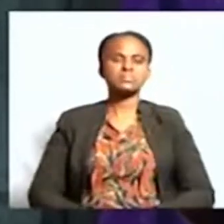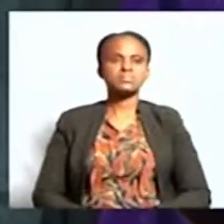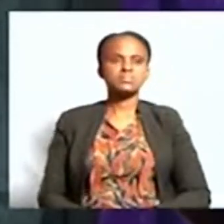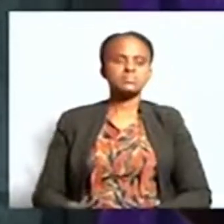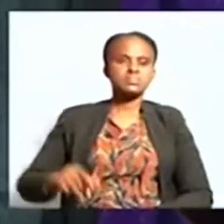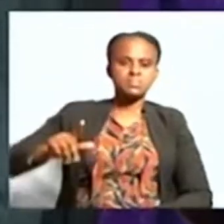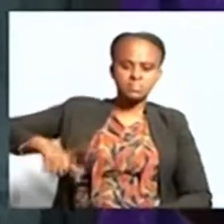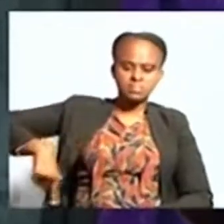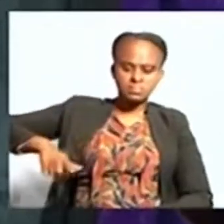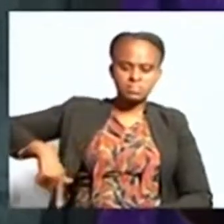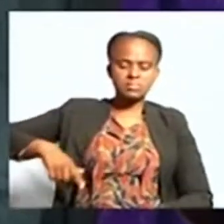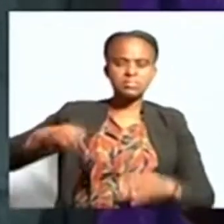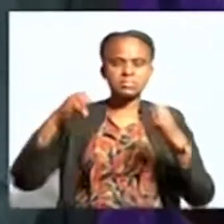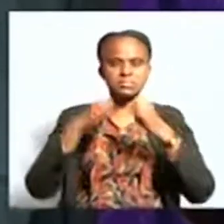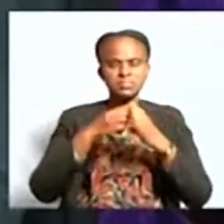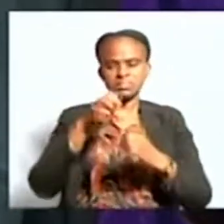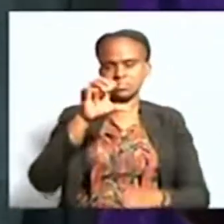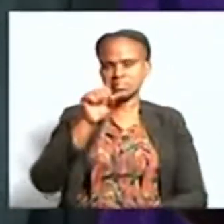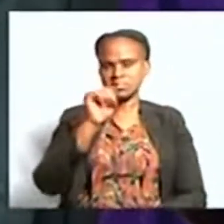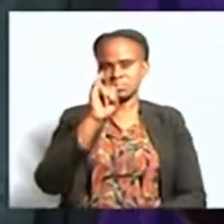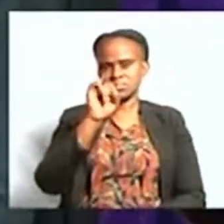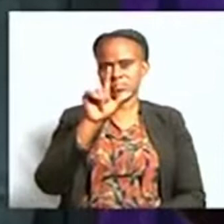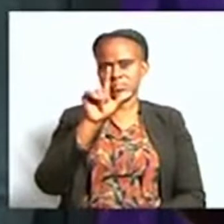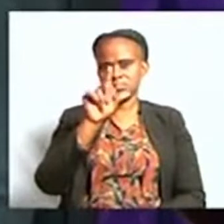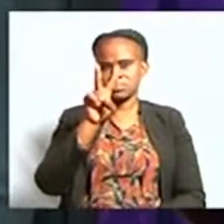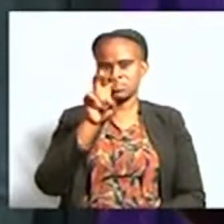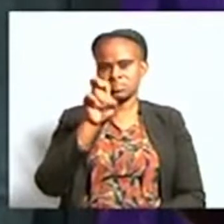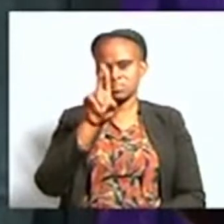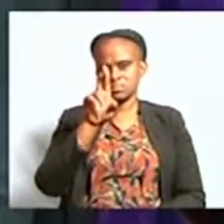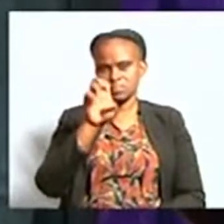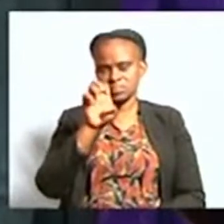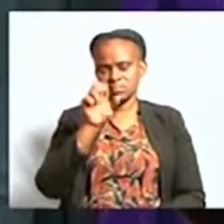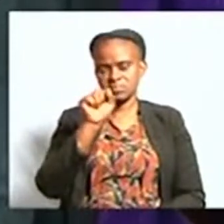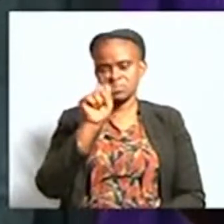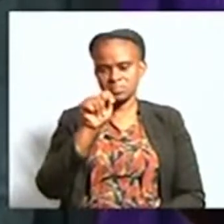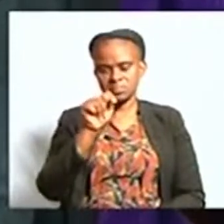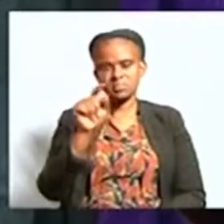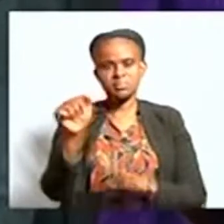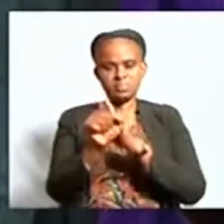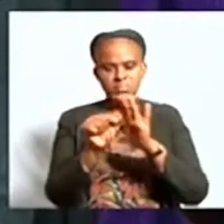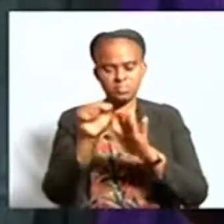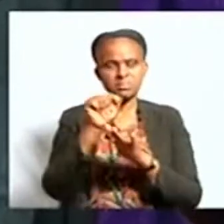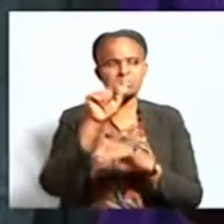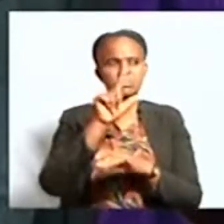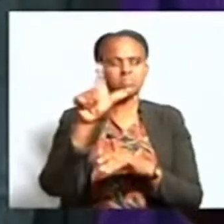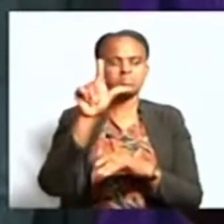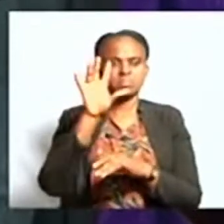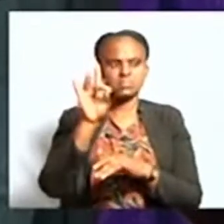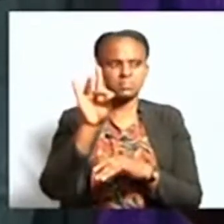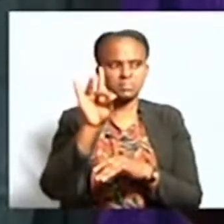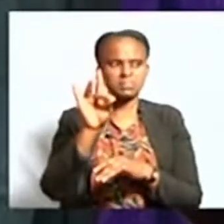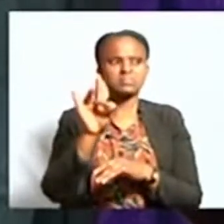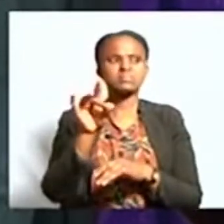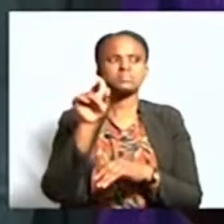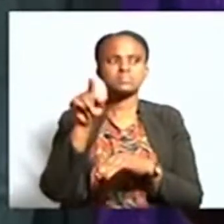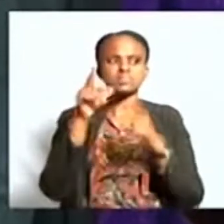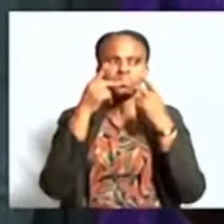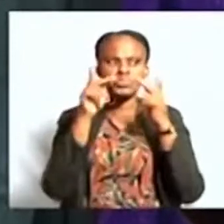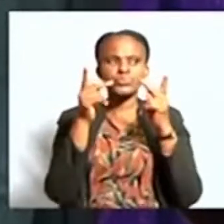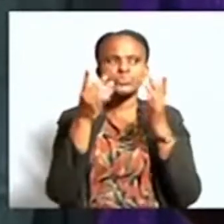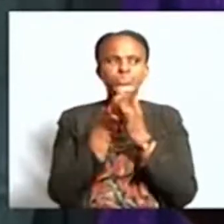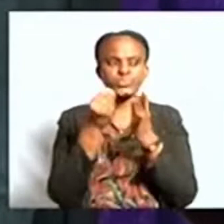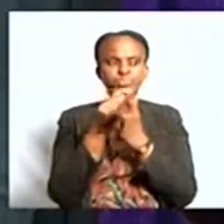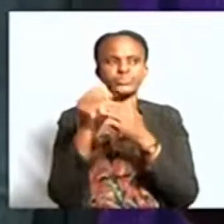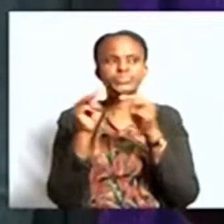Delayed banking silver arrest. Section 28, subsection 2 of the Public Finance